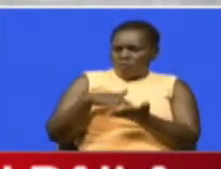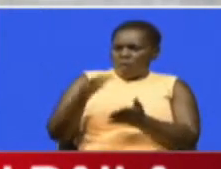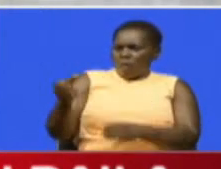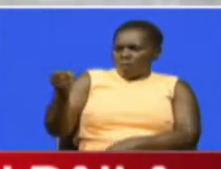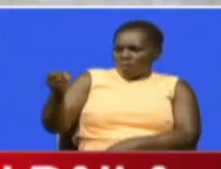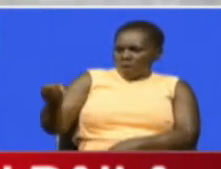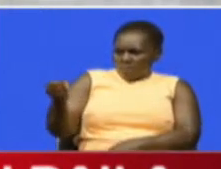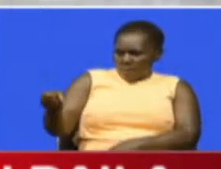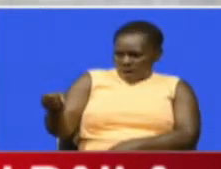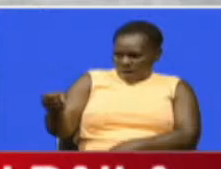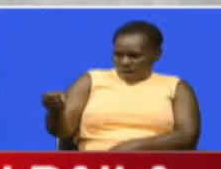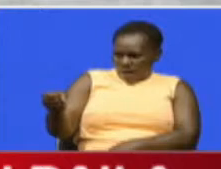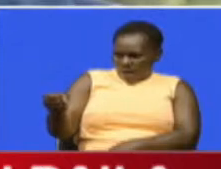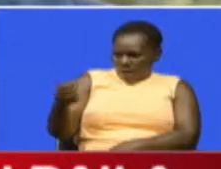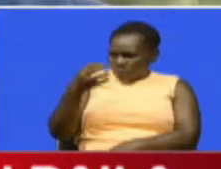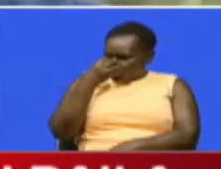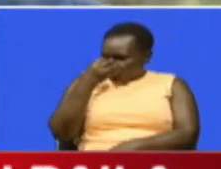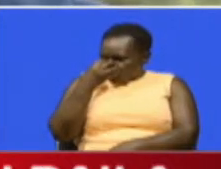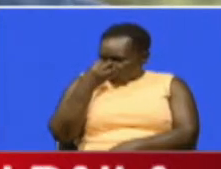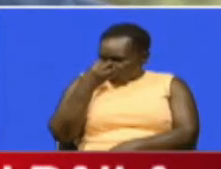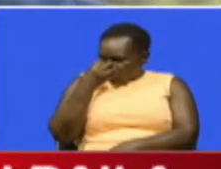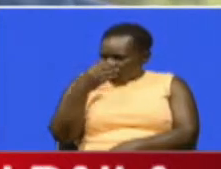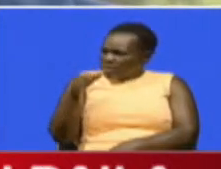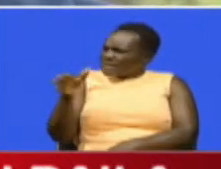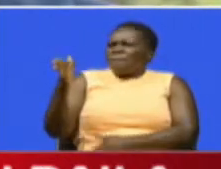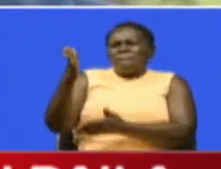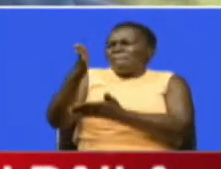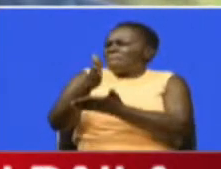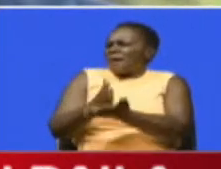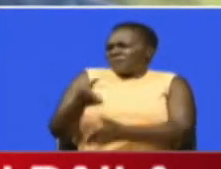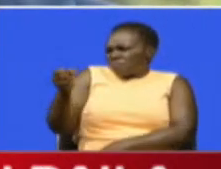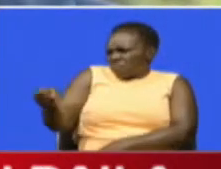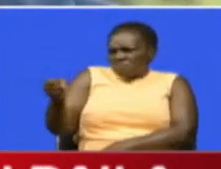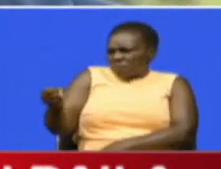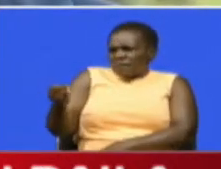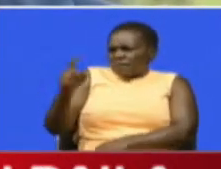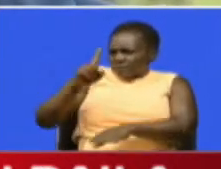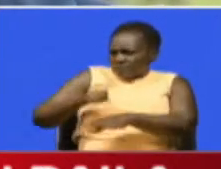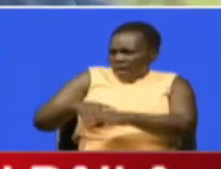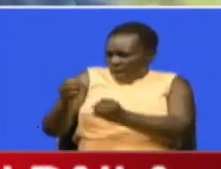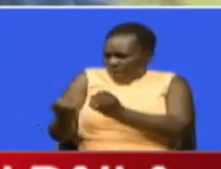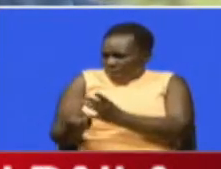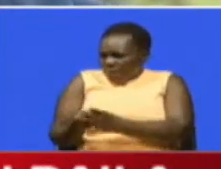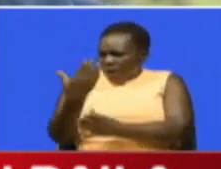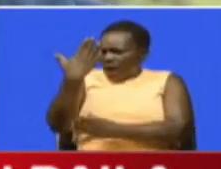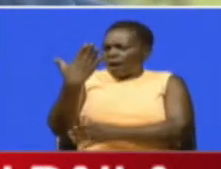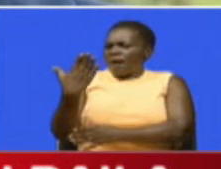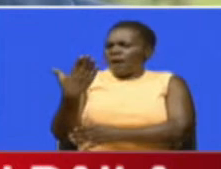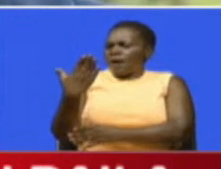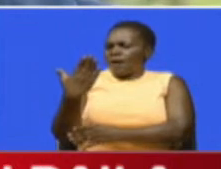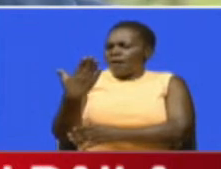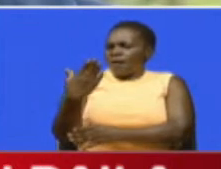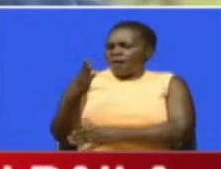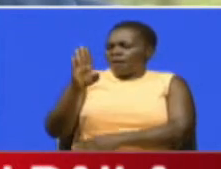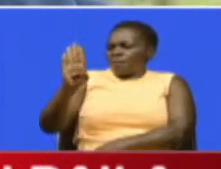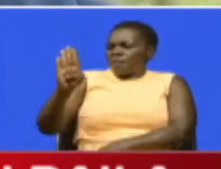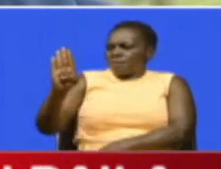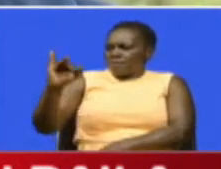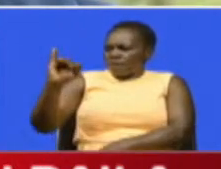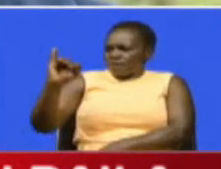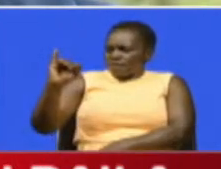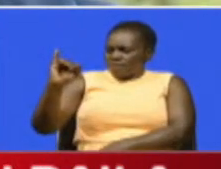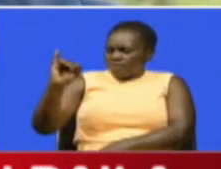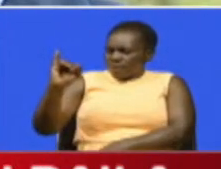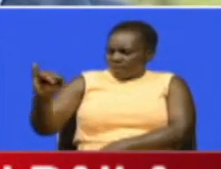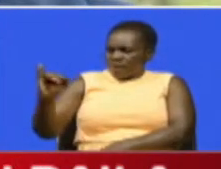to the Deputy President? But he's been very much part of it. Remember, when we launched, we received the first report and launched it, the Bombers